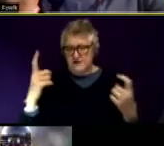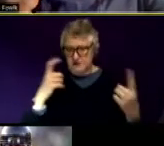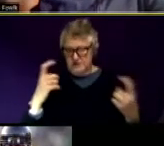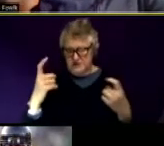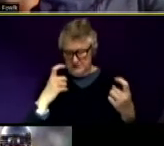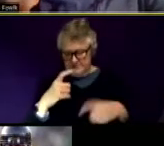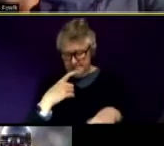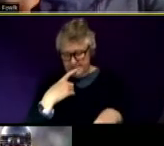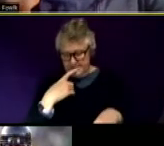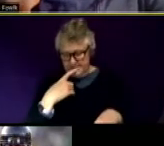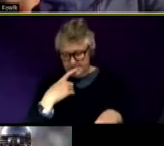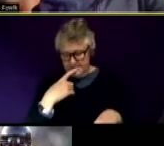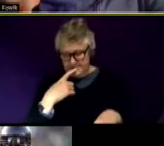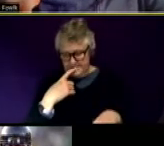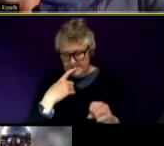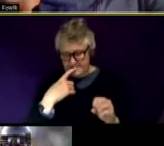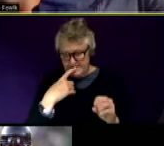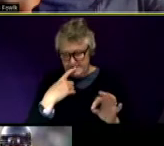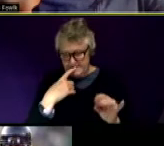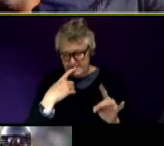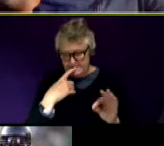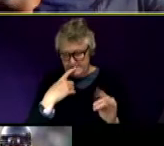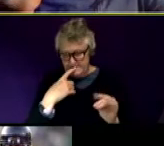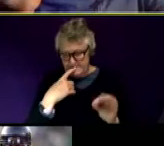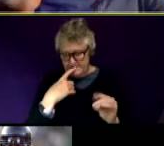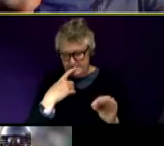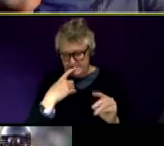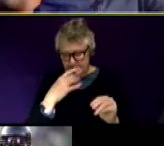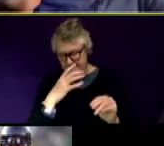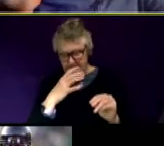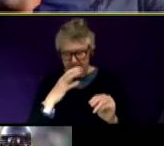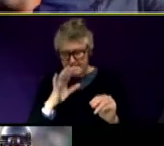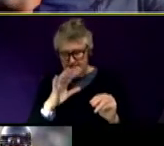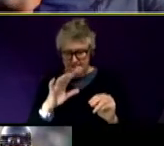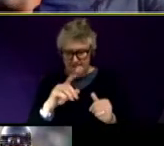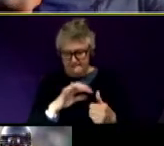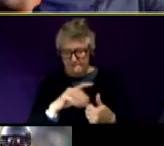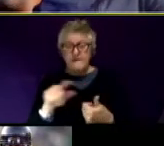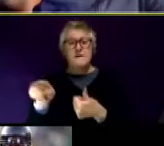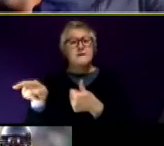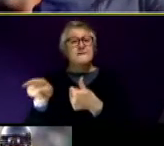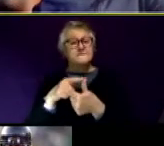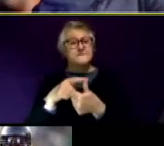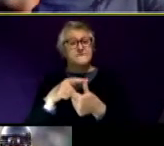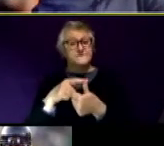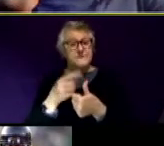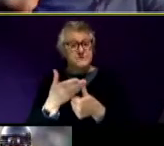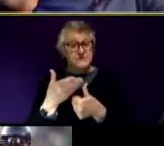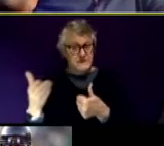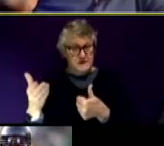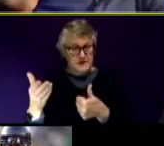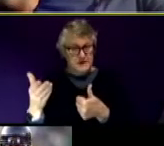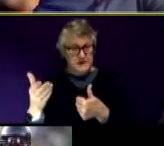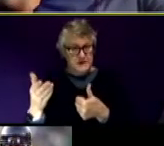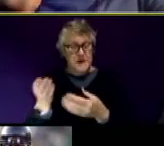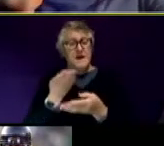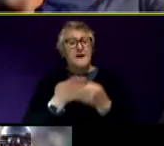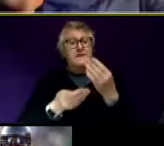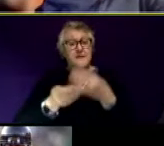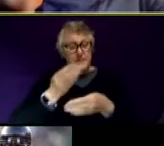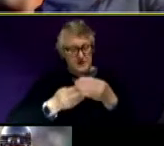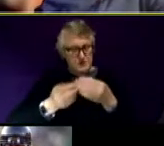but let me go with the first. The first thing was the budget was approved at